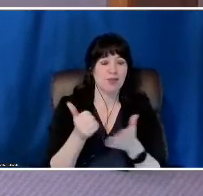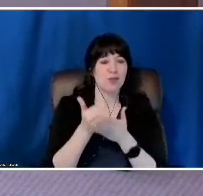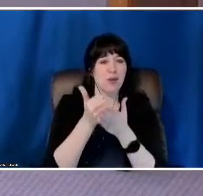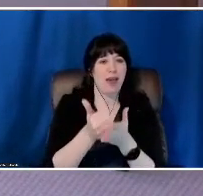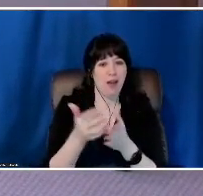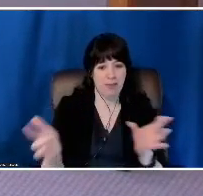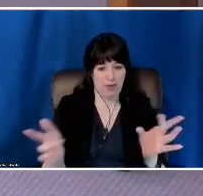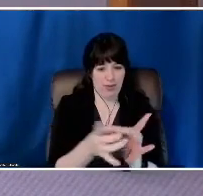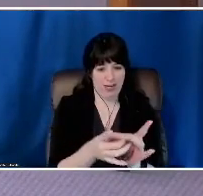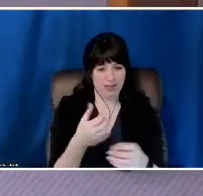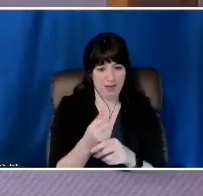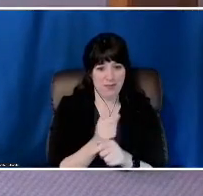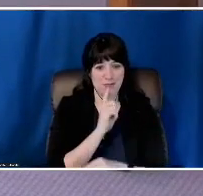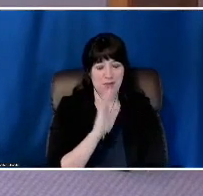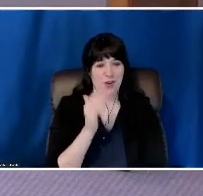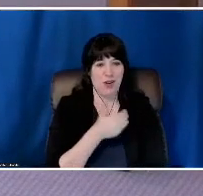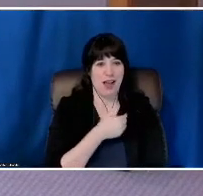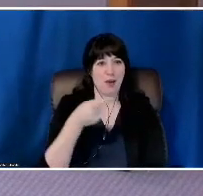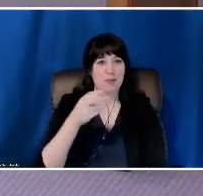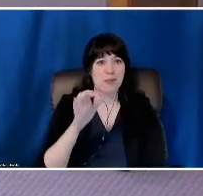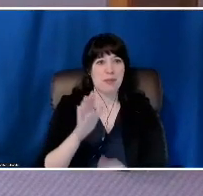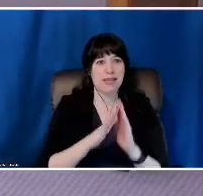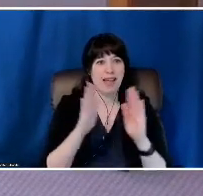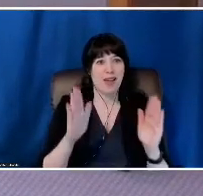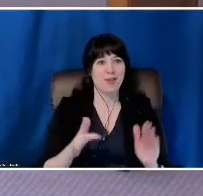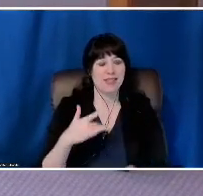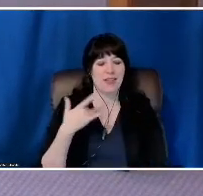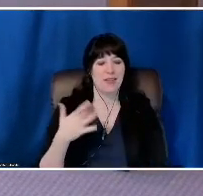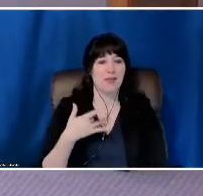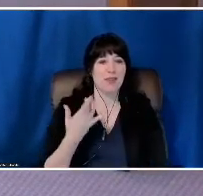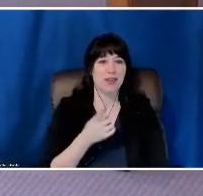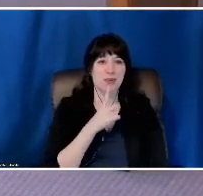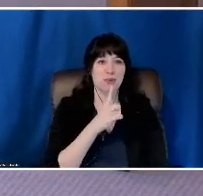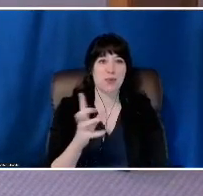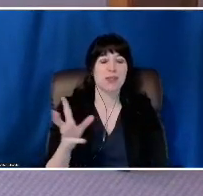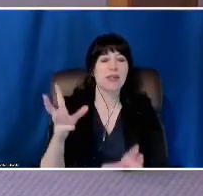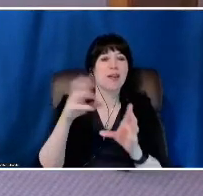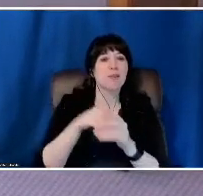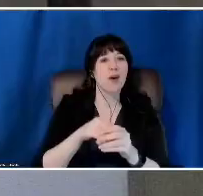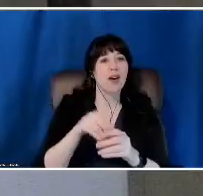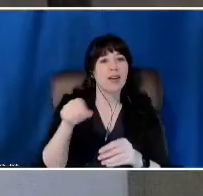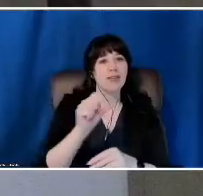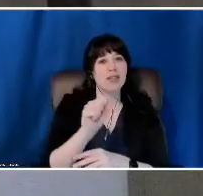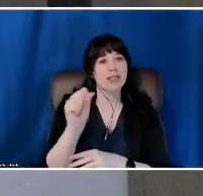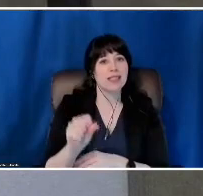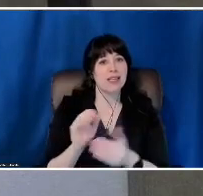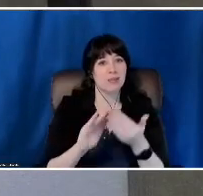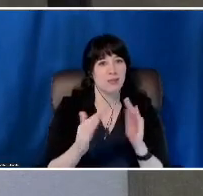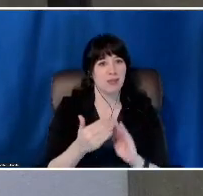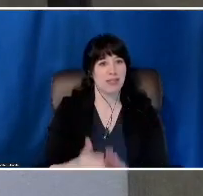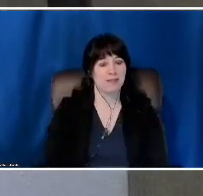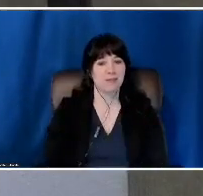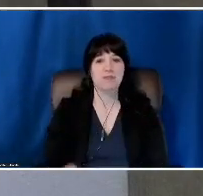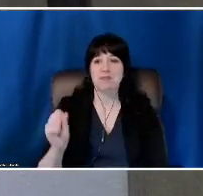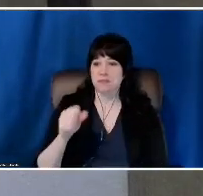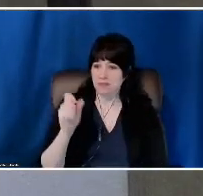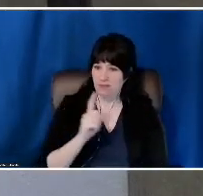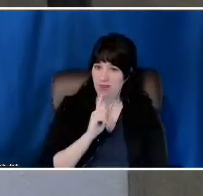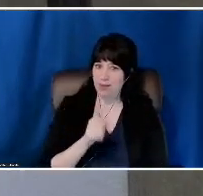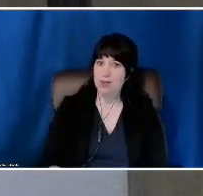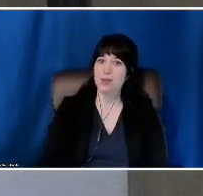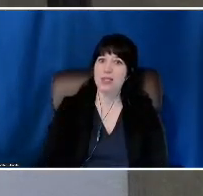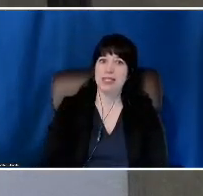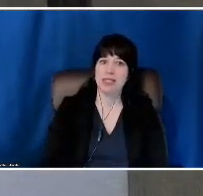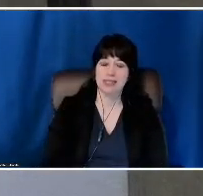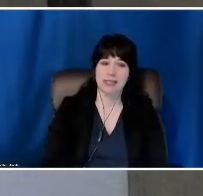that our public housing tenants feel truly a part of the Salem community? Absolutely. We,